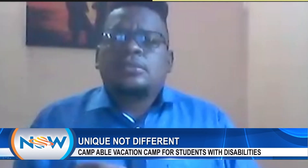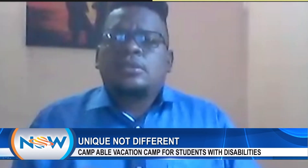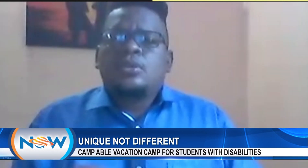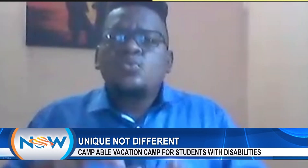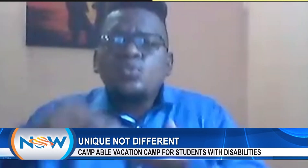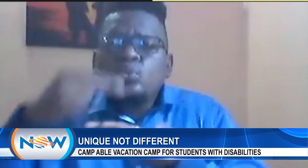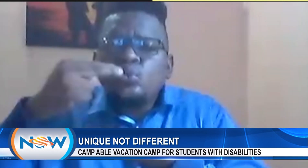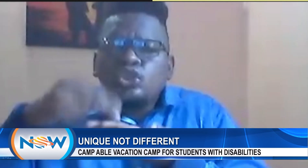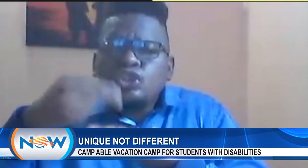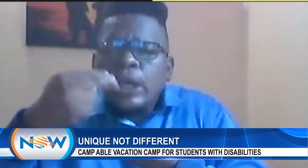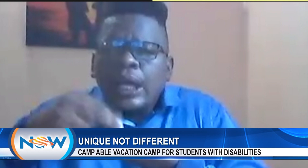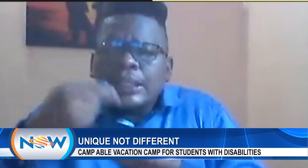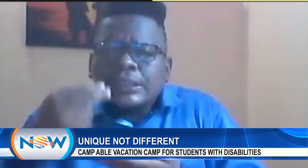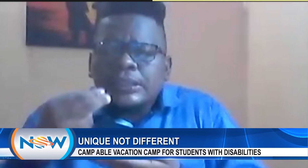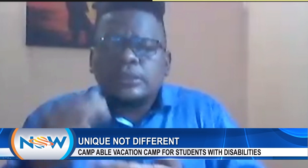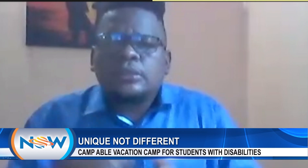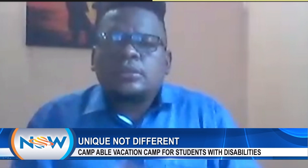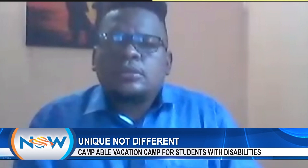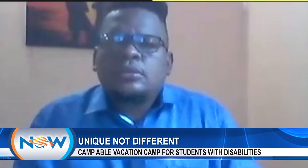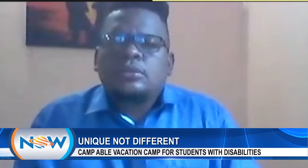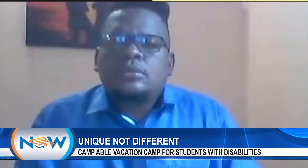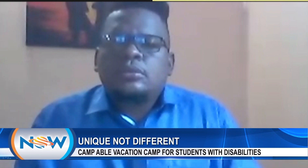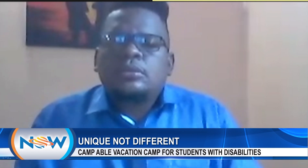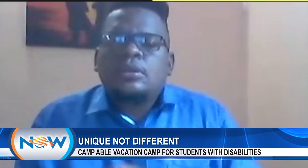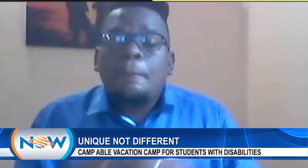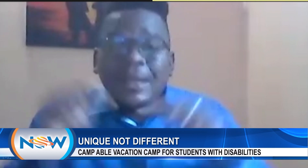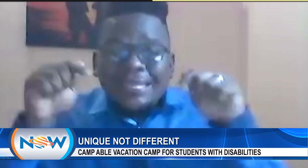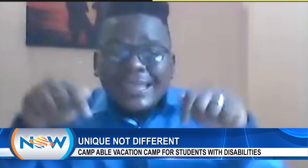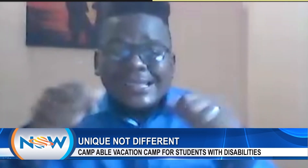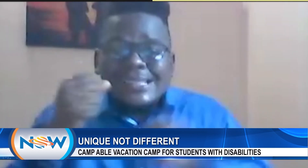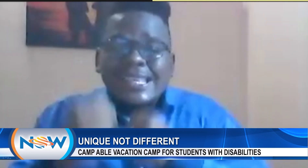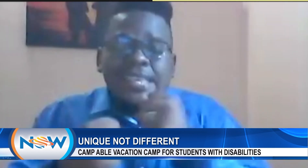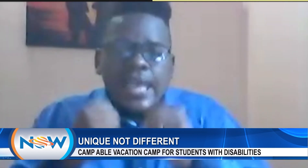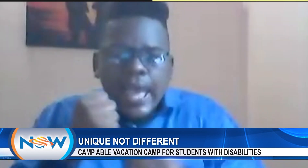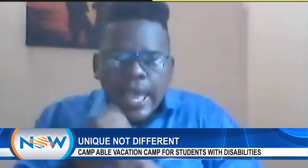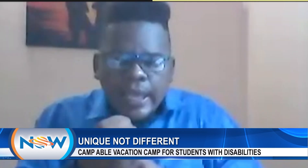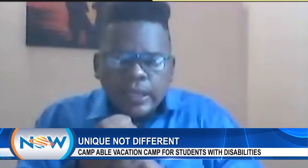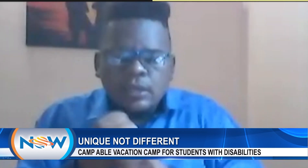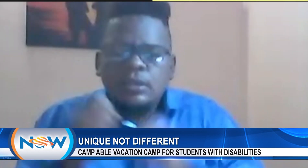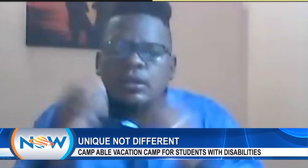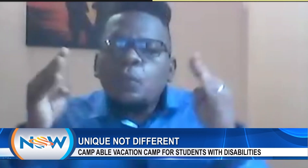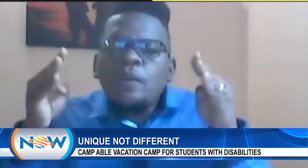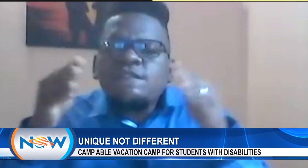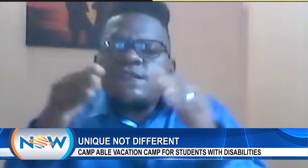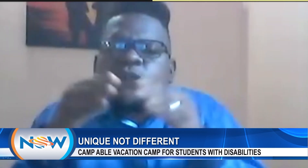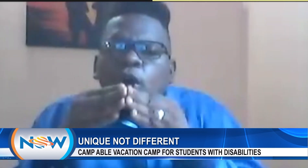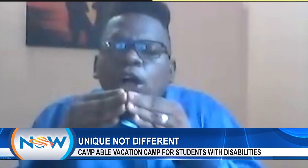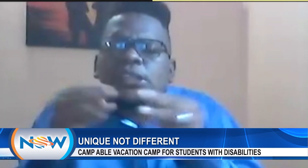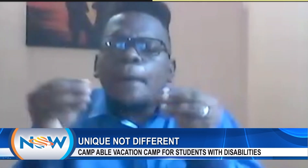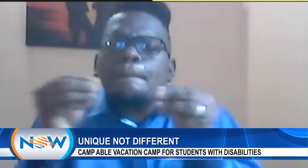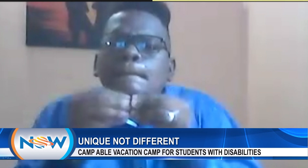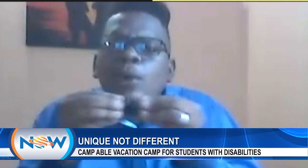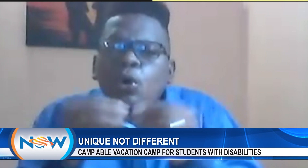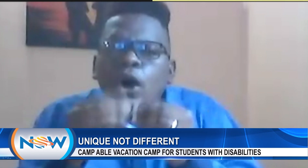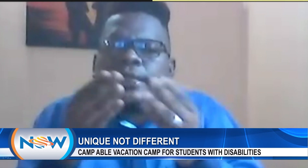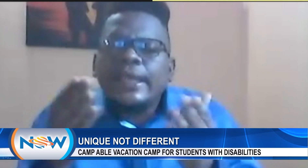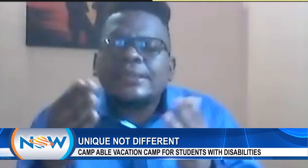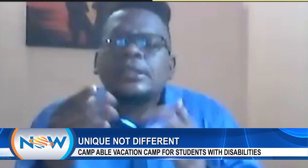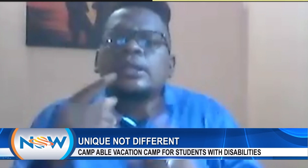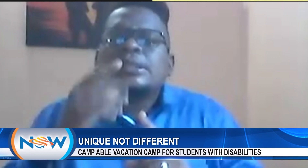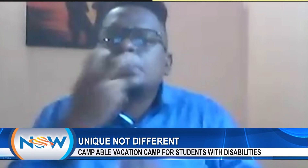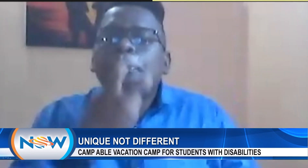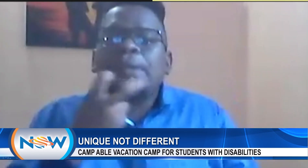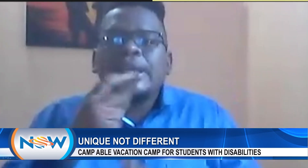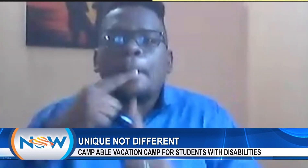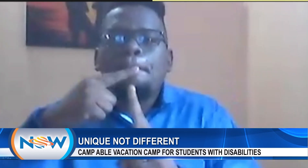to exercise. Yes, how to eat, knife and fork. And this year, we are